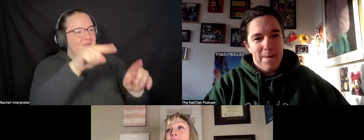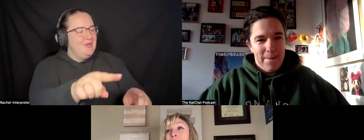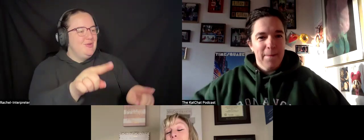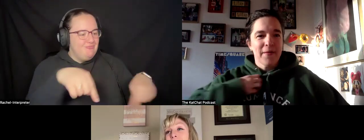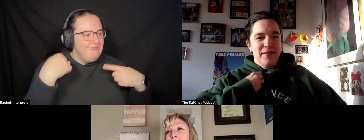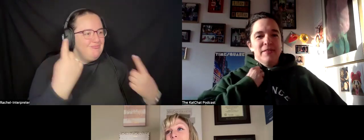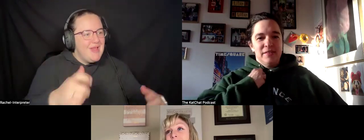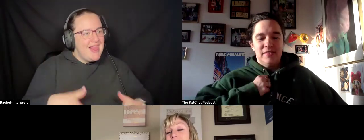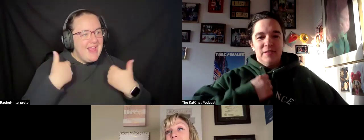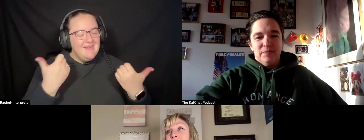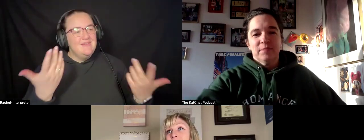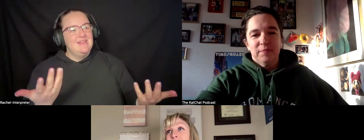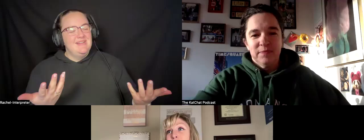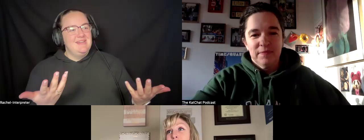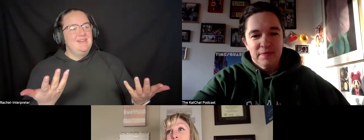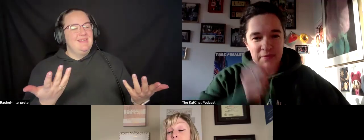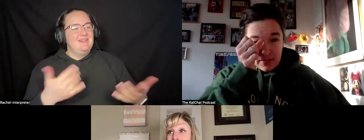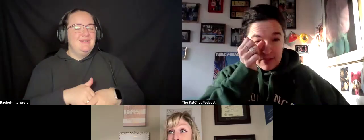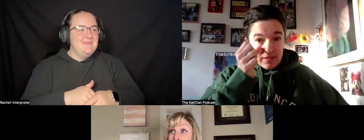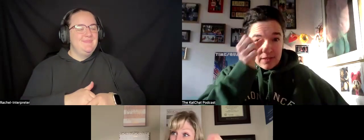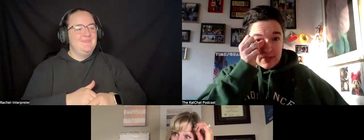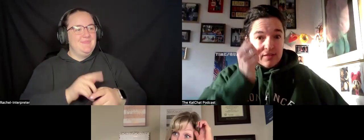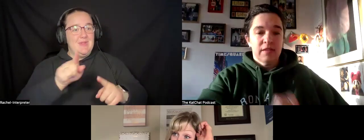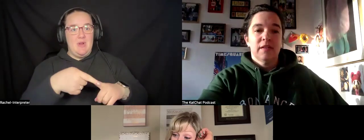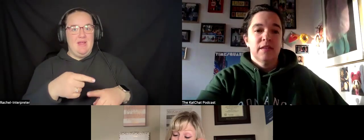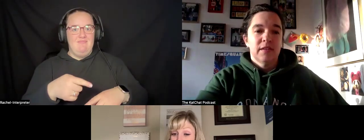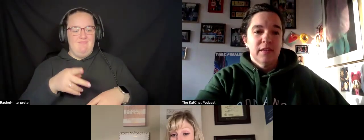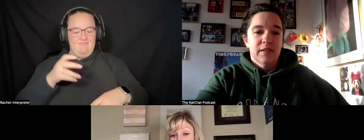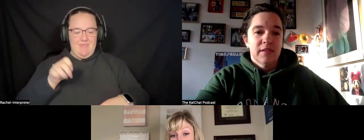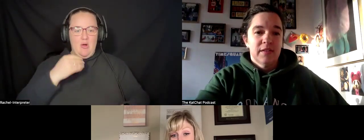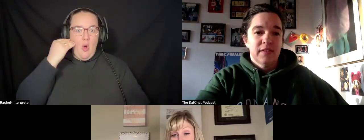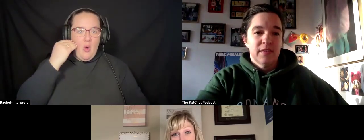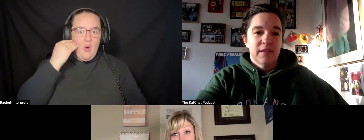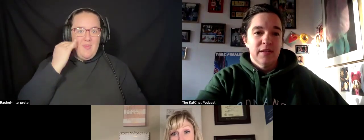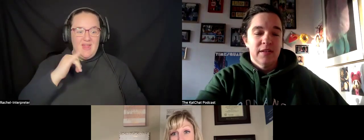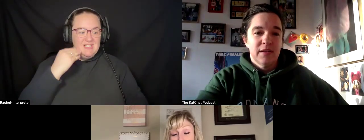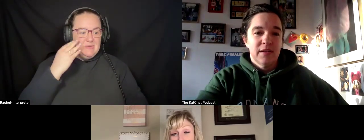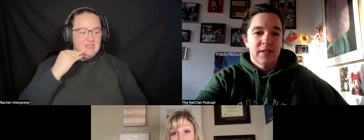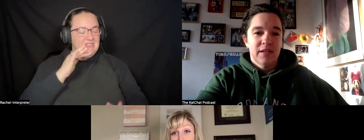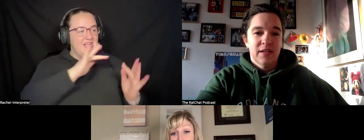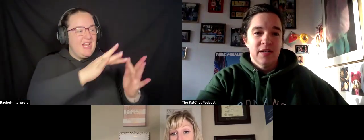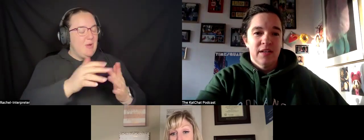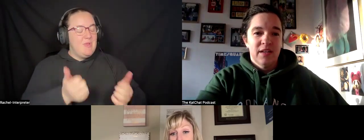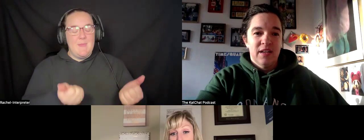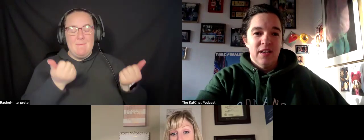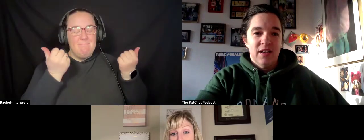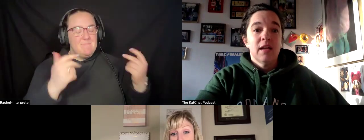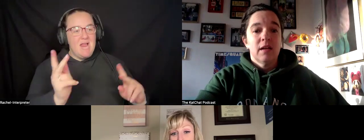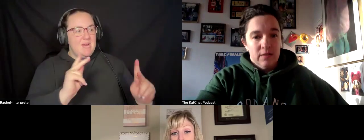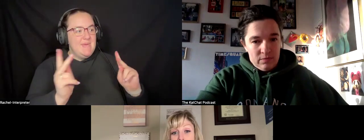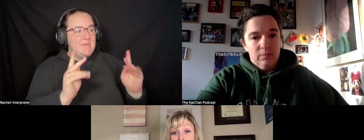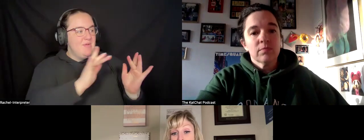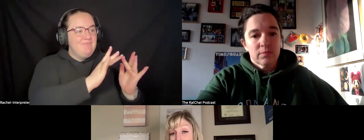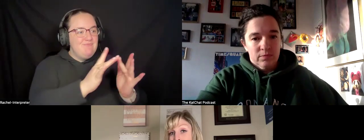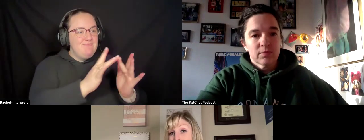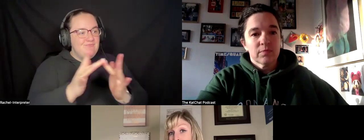whole life. And when I came home from that experience, just connecting with so many incredible people, I just